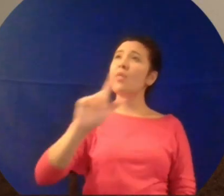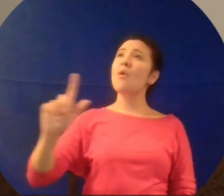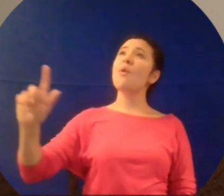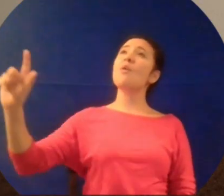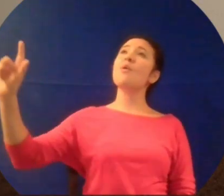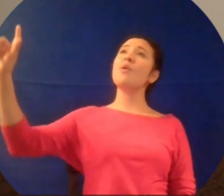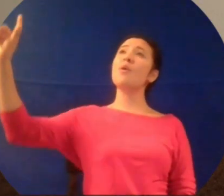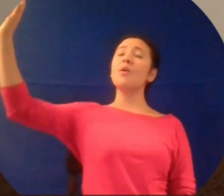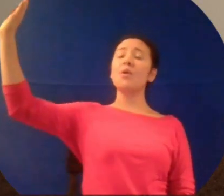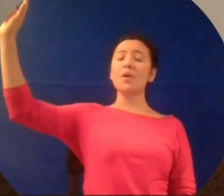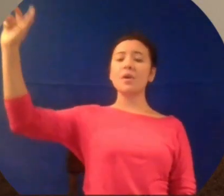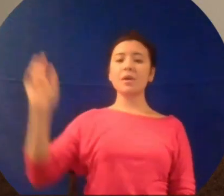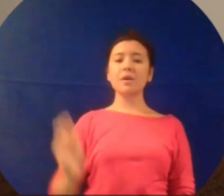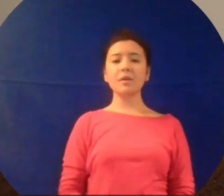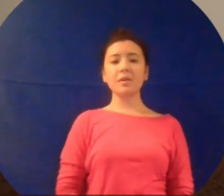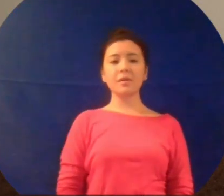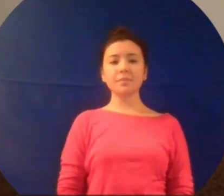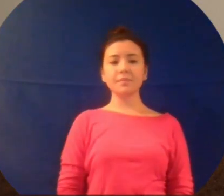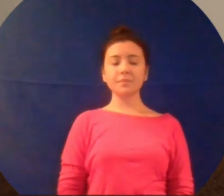the Lord.